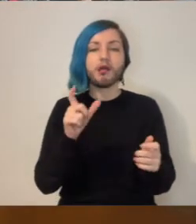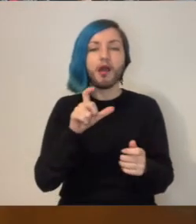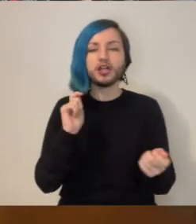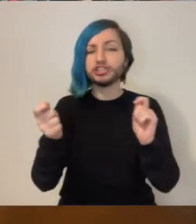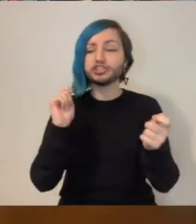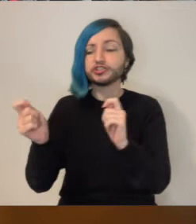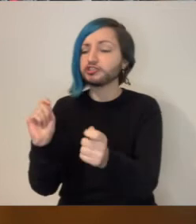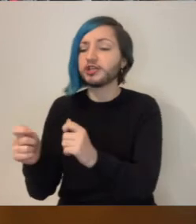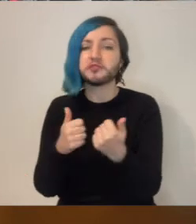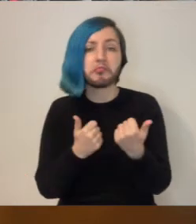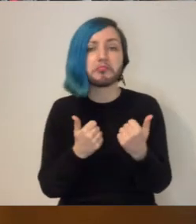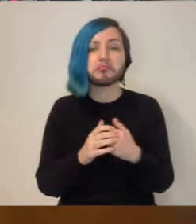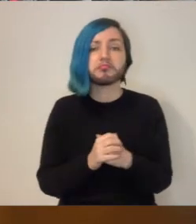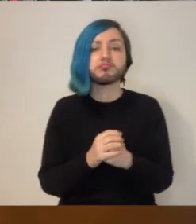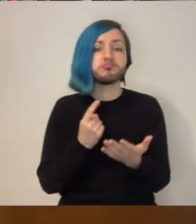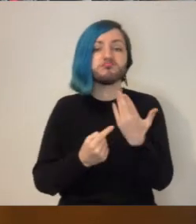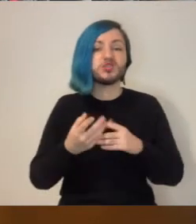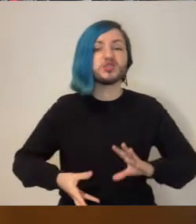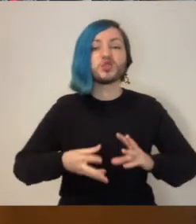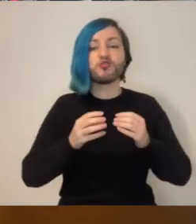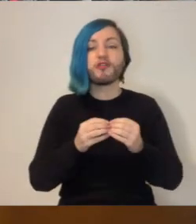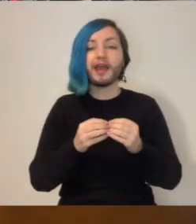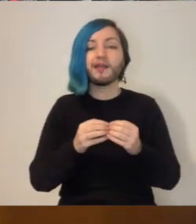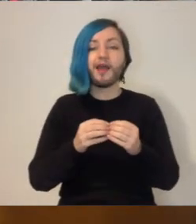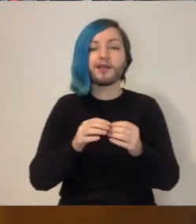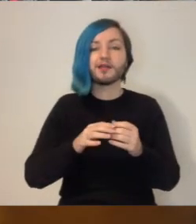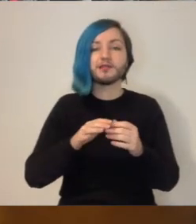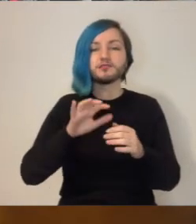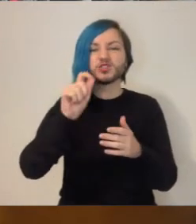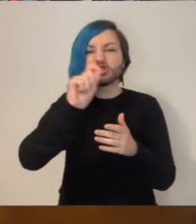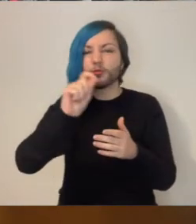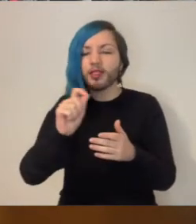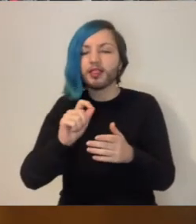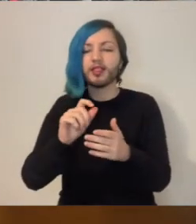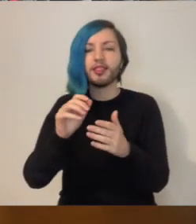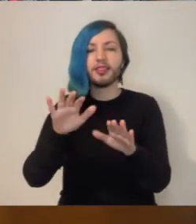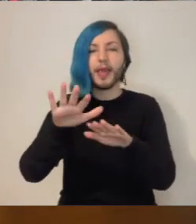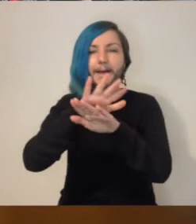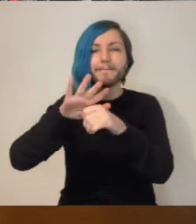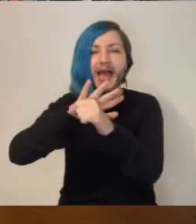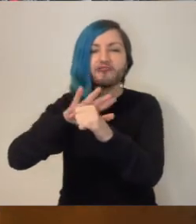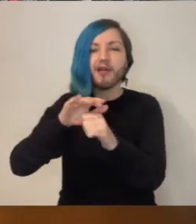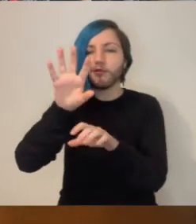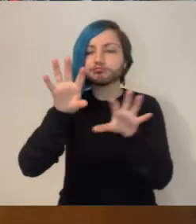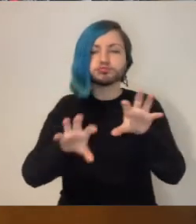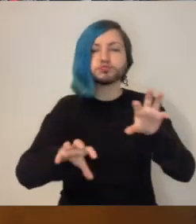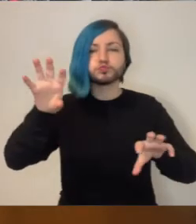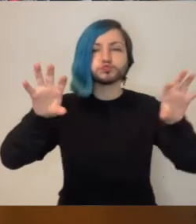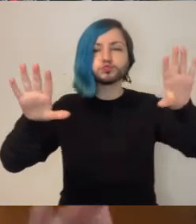lots of different colours, and just get these kind of nice, loose, scribbly patches in.